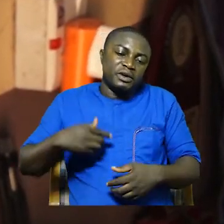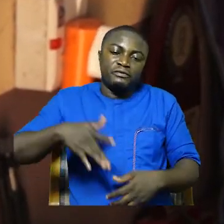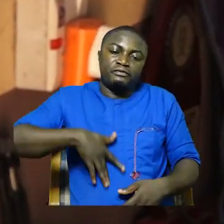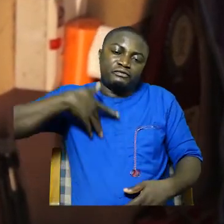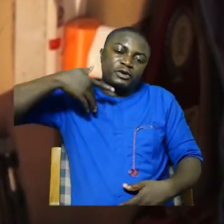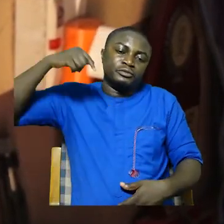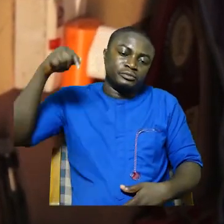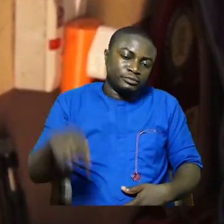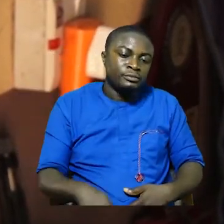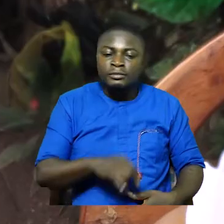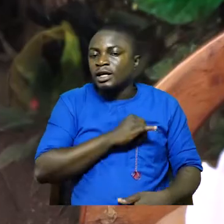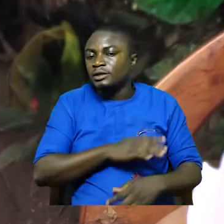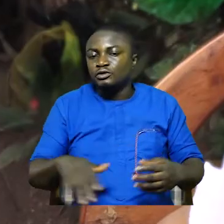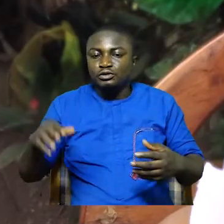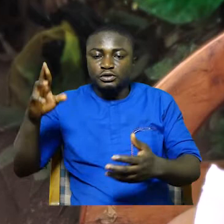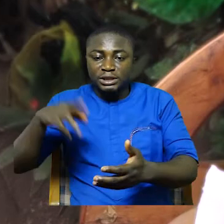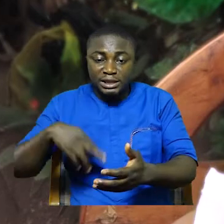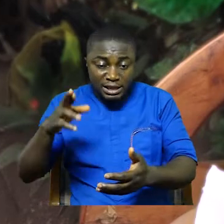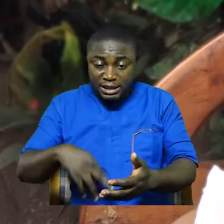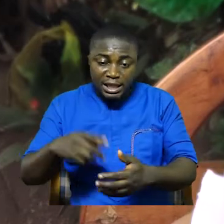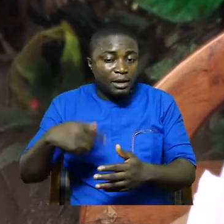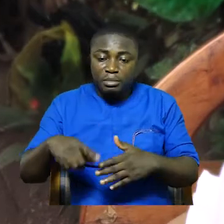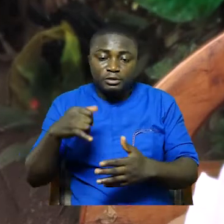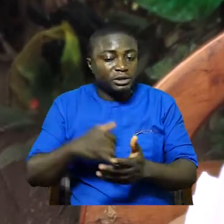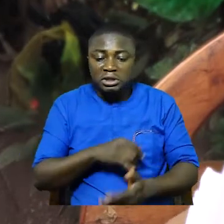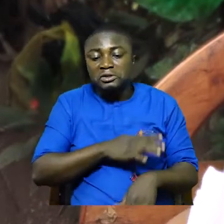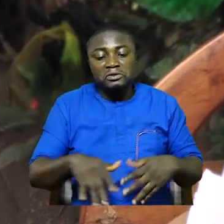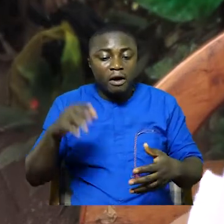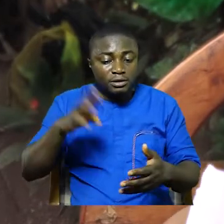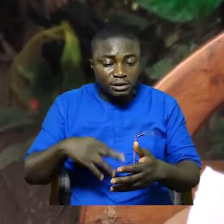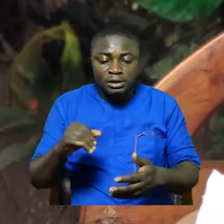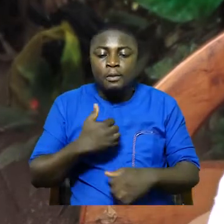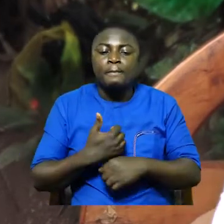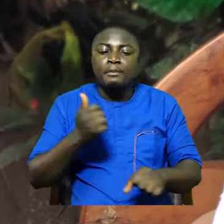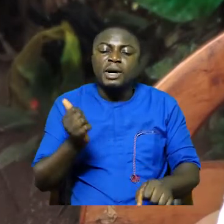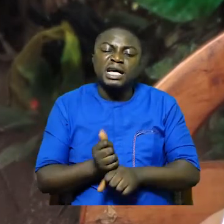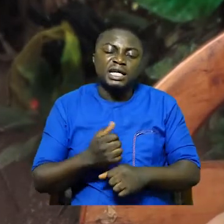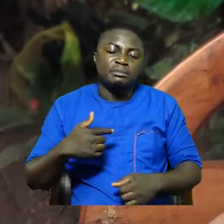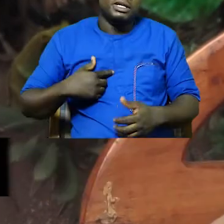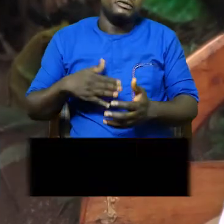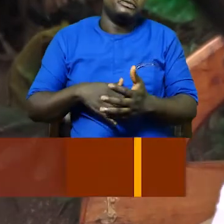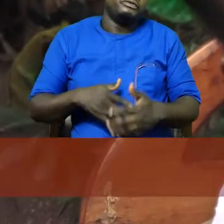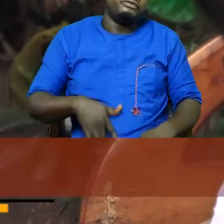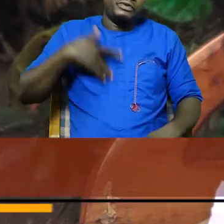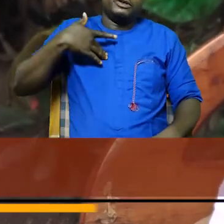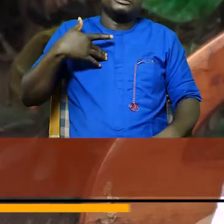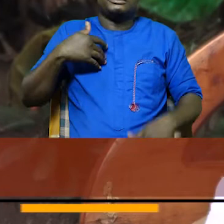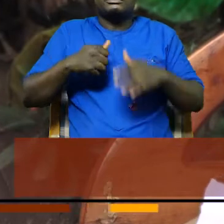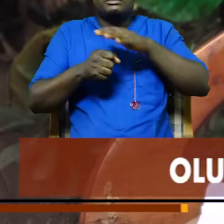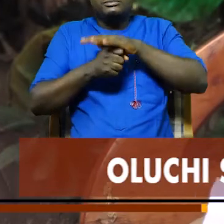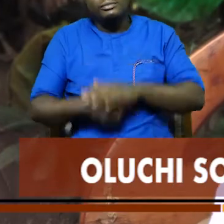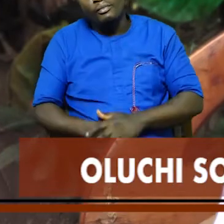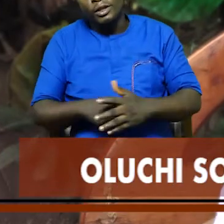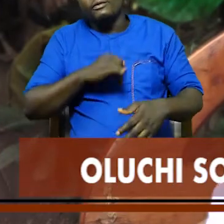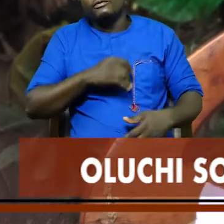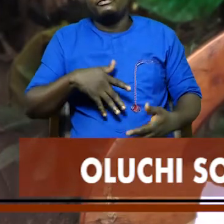me down. I don't want this condition. I don't even read about it. I don't like to read about it because it will make me